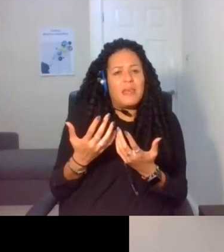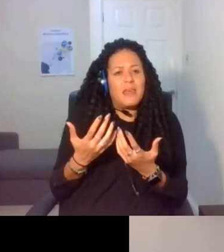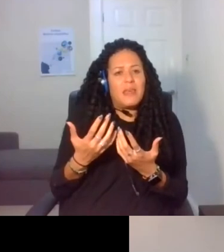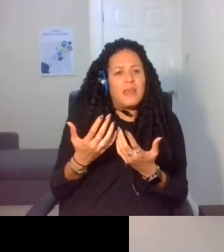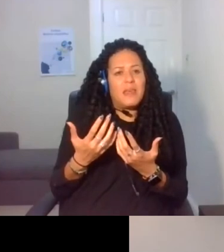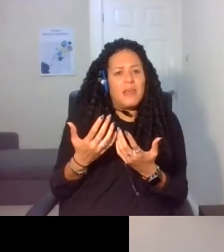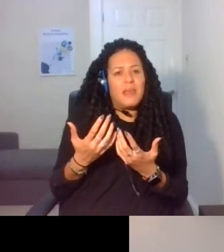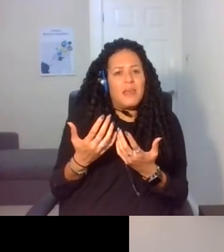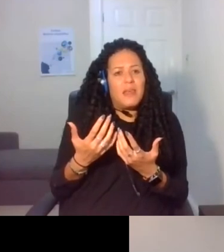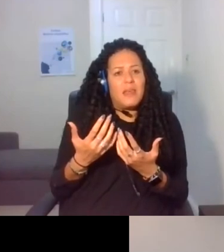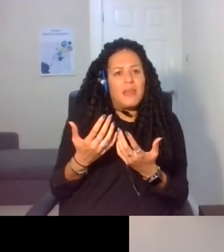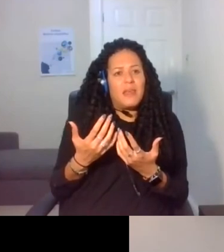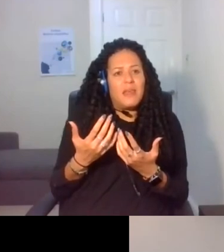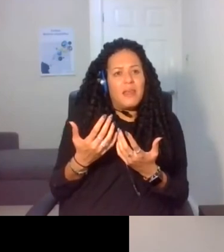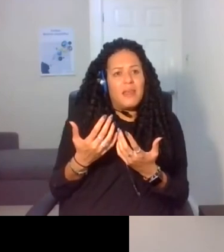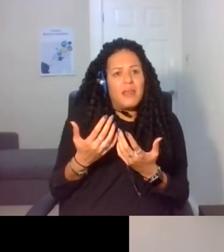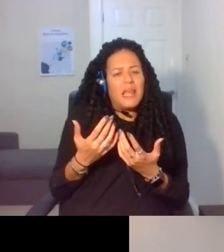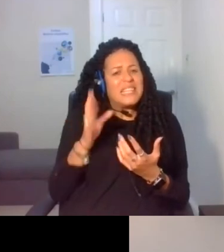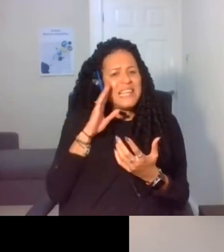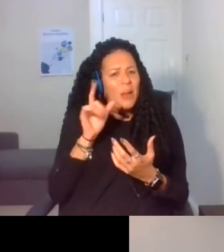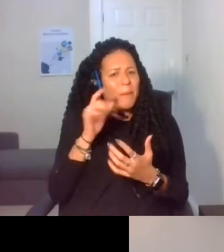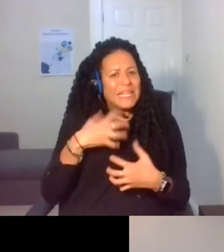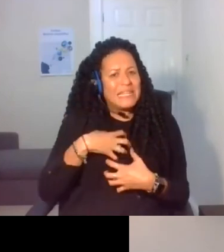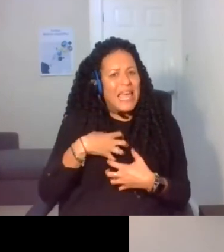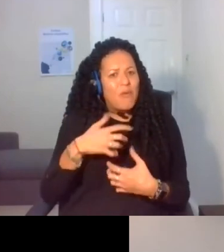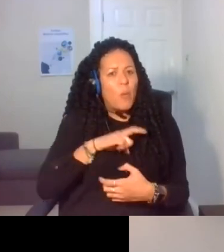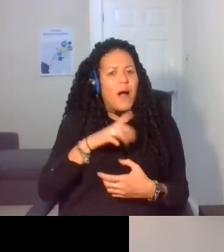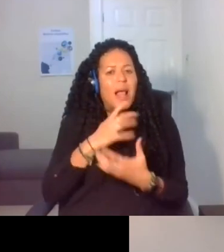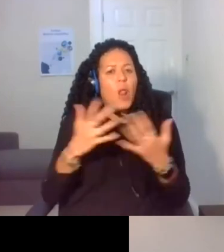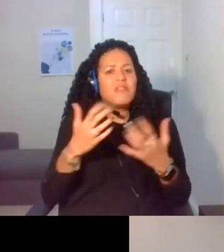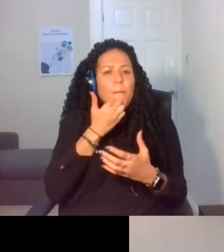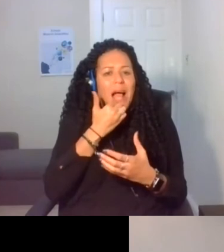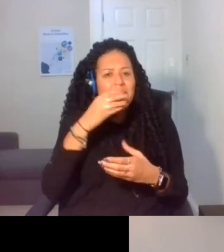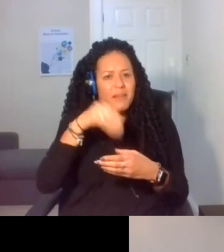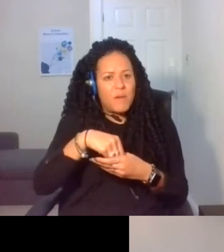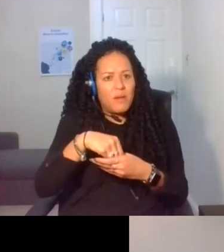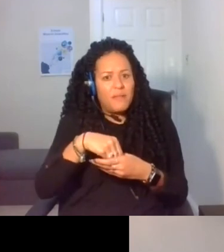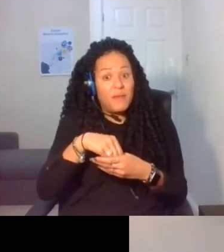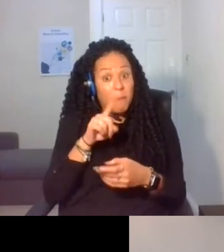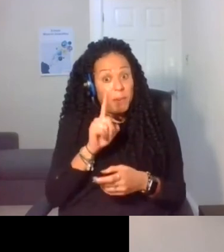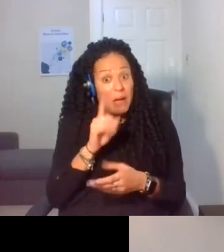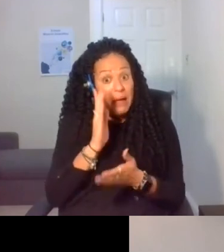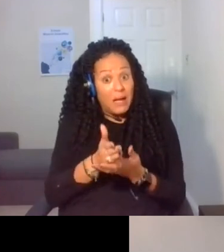I know it's something that can sound scary because it's very mathematical, but actually,